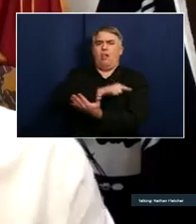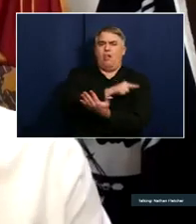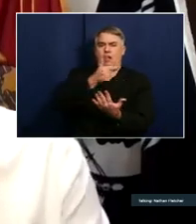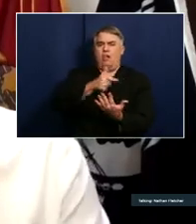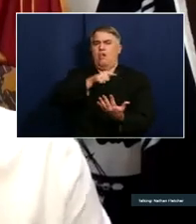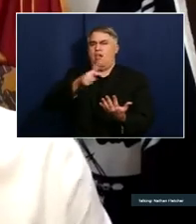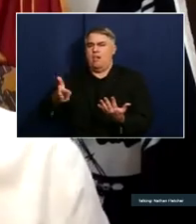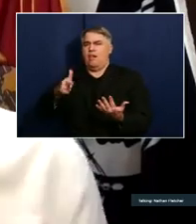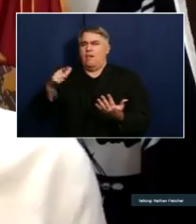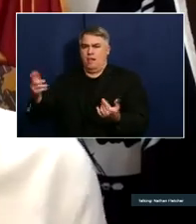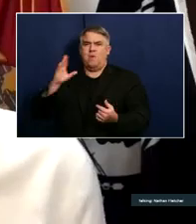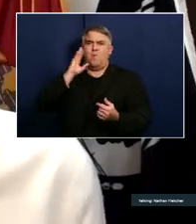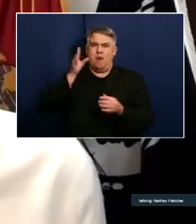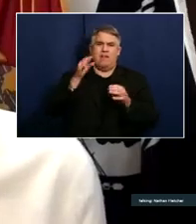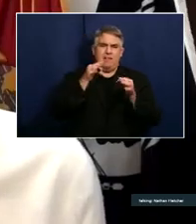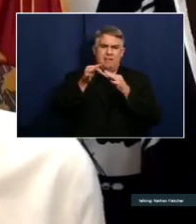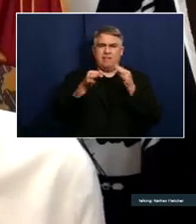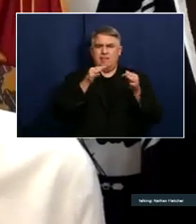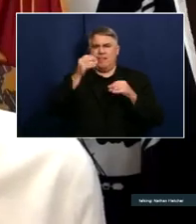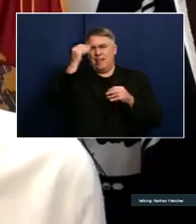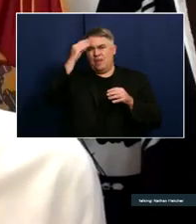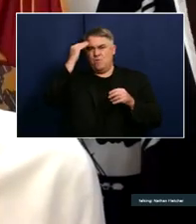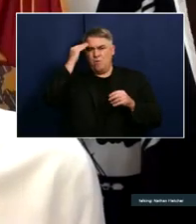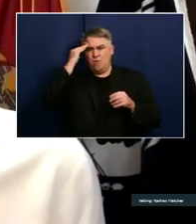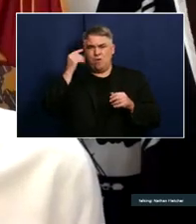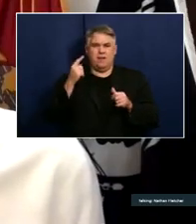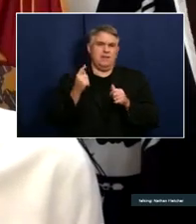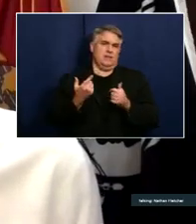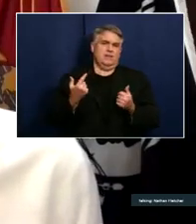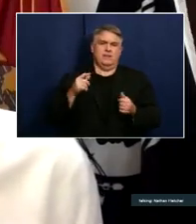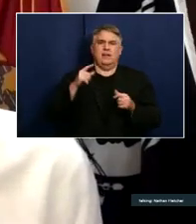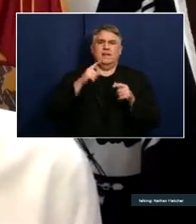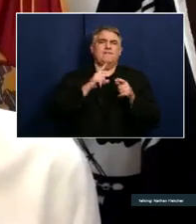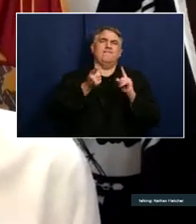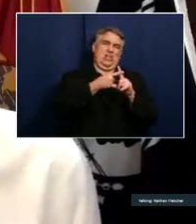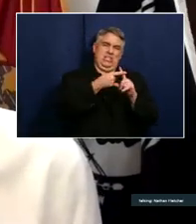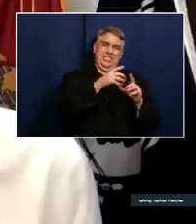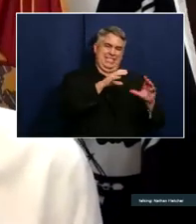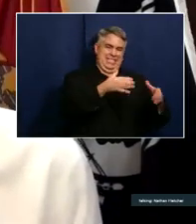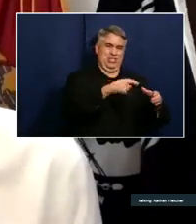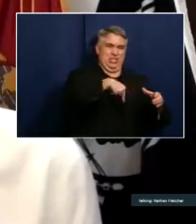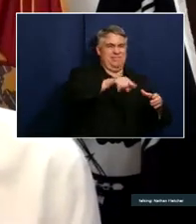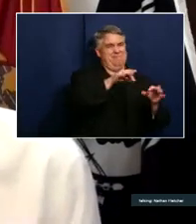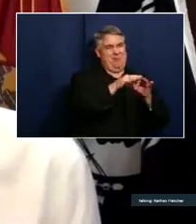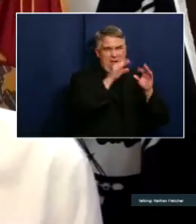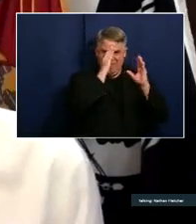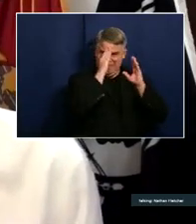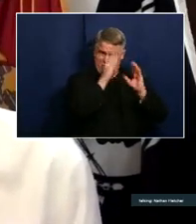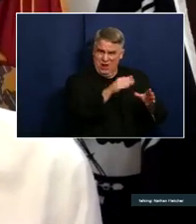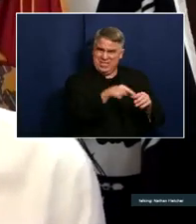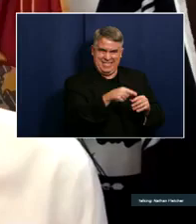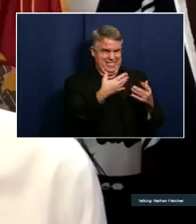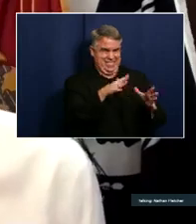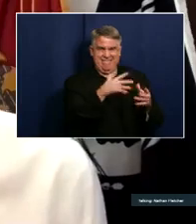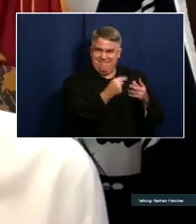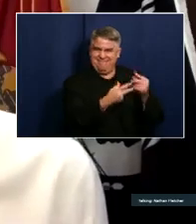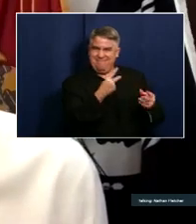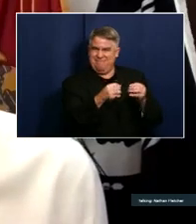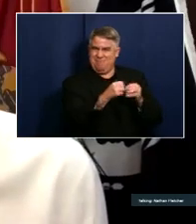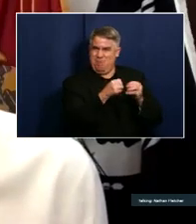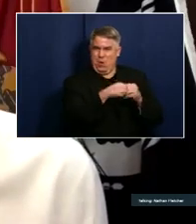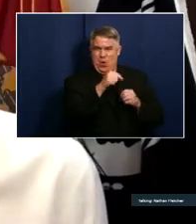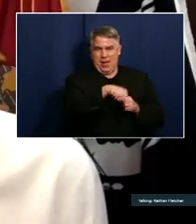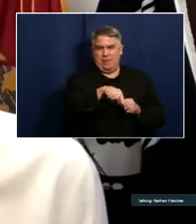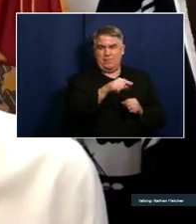we will move into the next tier, which is the first tier of essential workers, which includes first responders, education, childcare, and